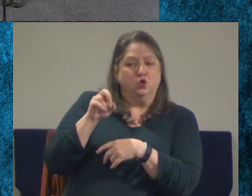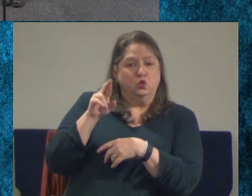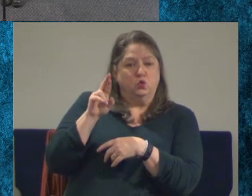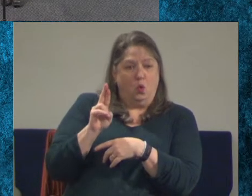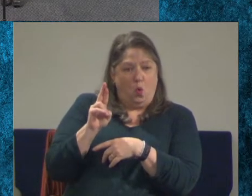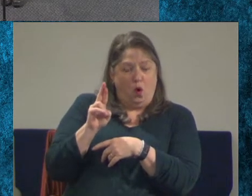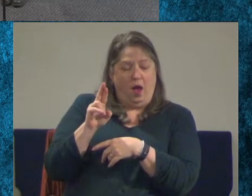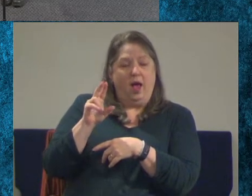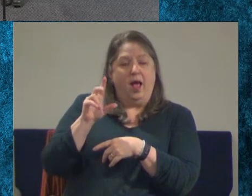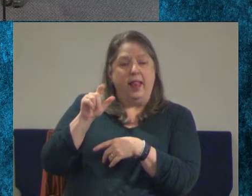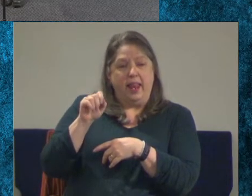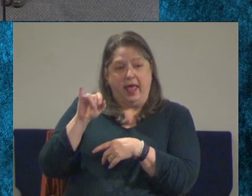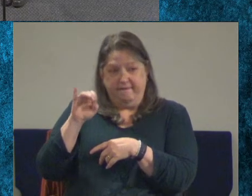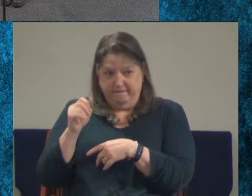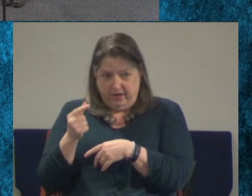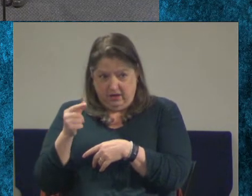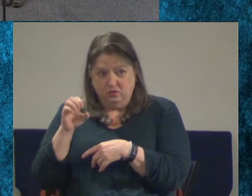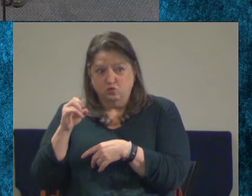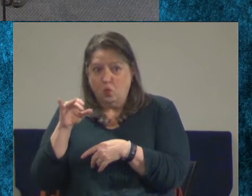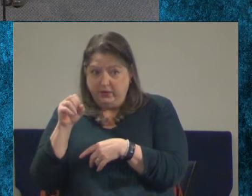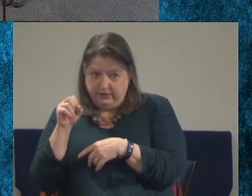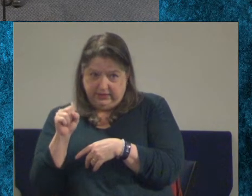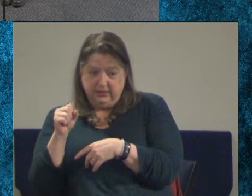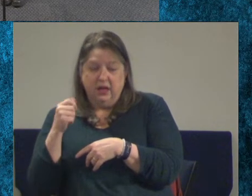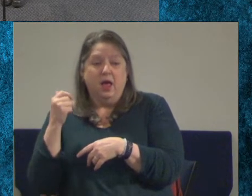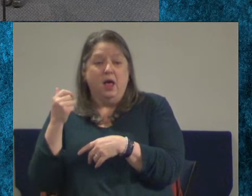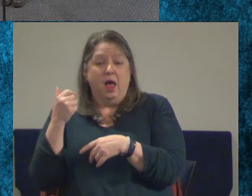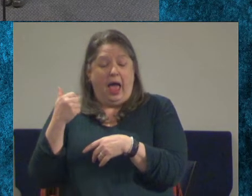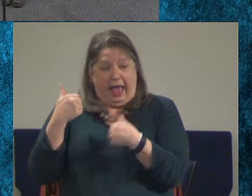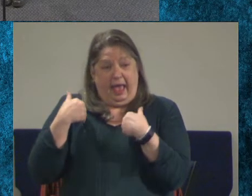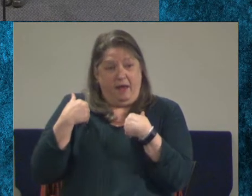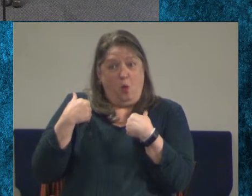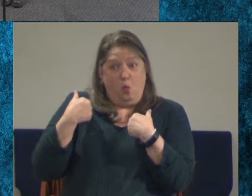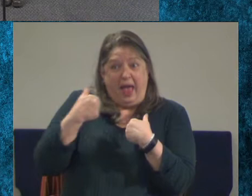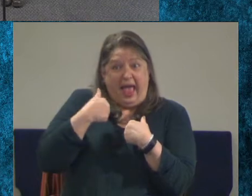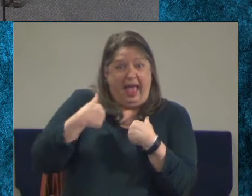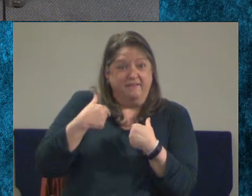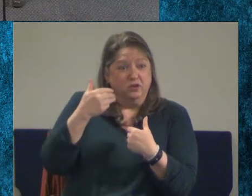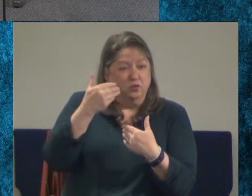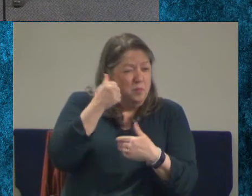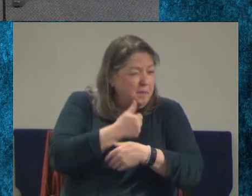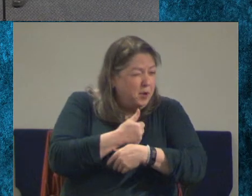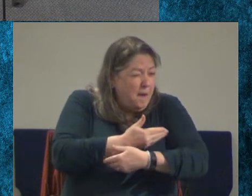the church, and I will take care of them. Or Ruth Joy and Al,